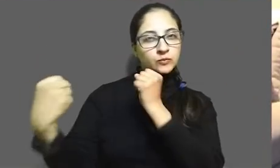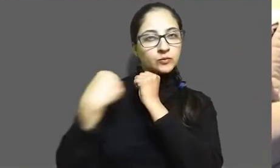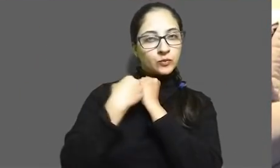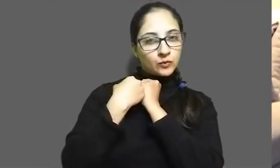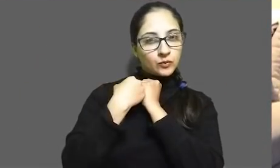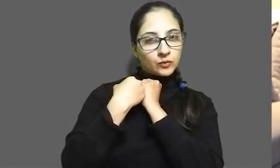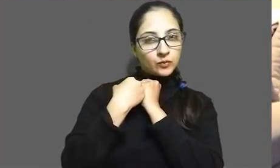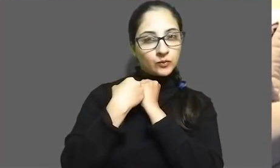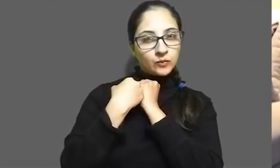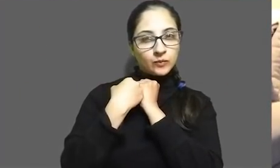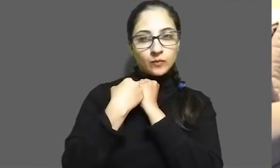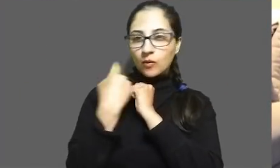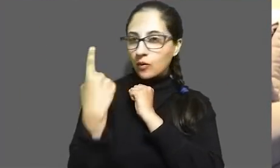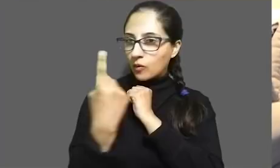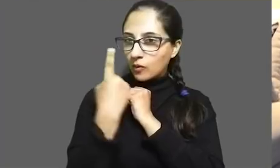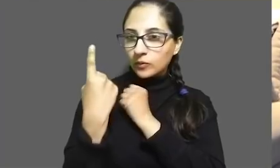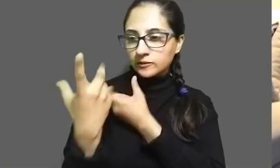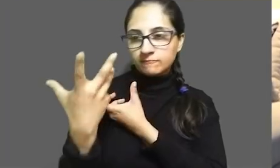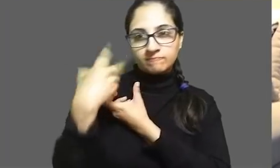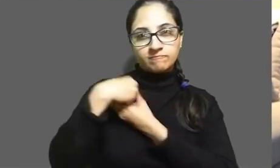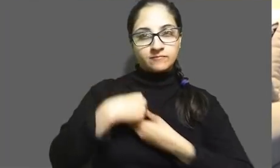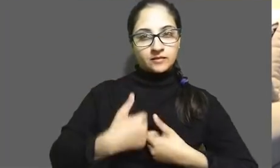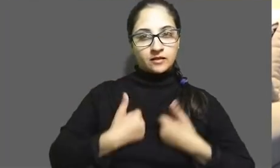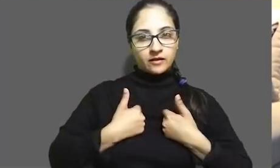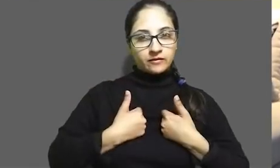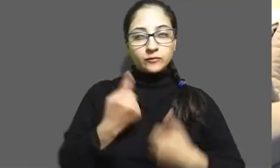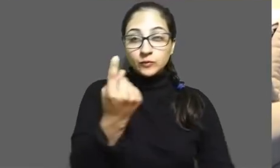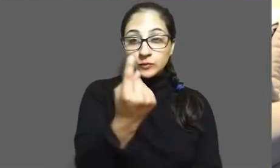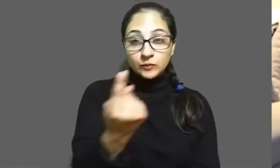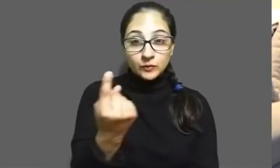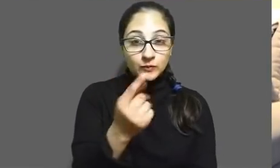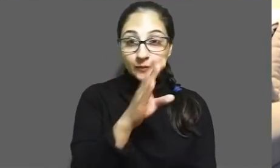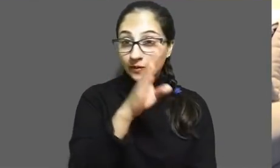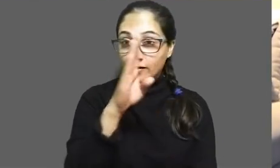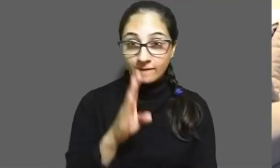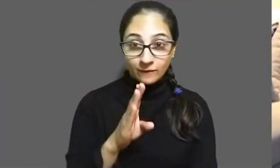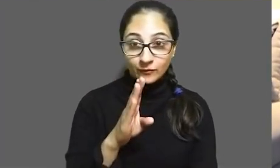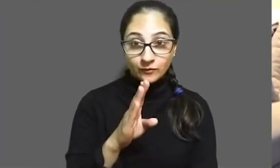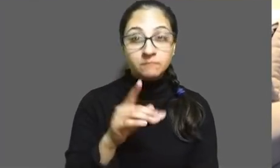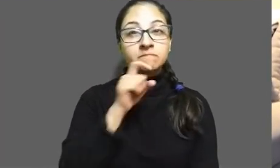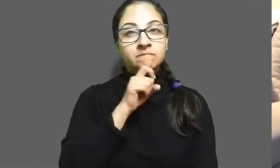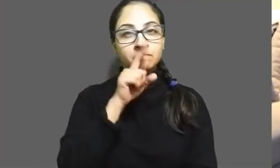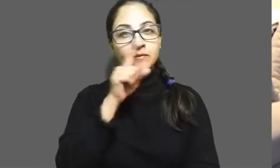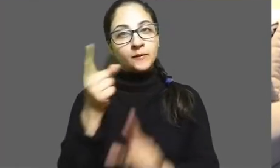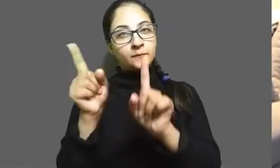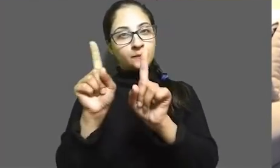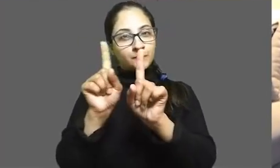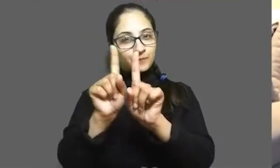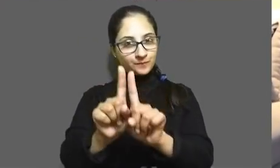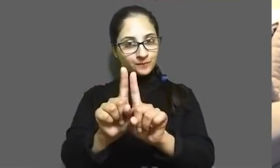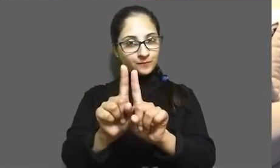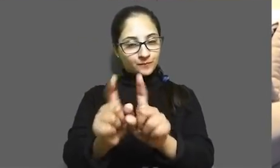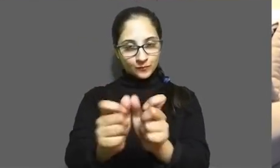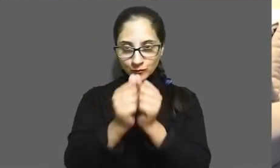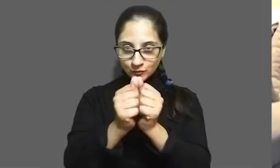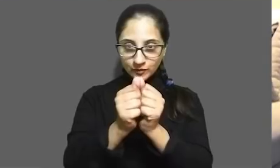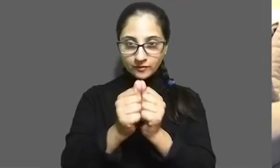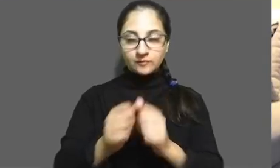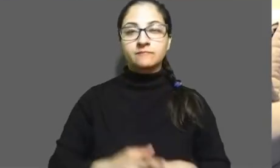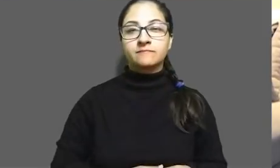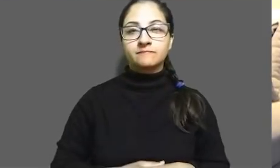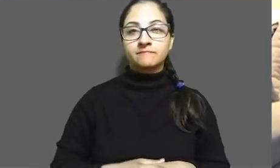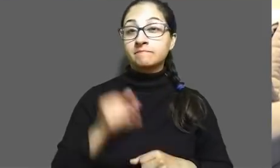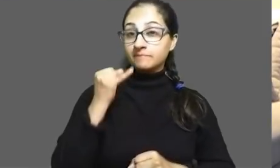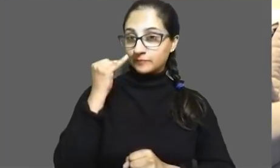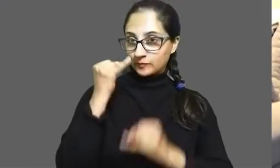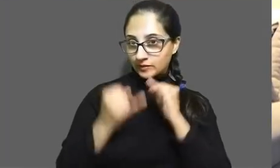an integral part of our lives. Let me conclude with Maulana Hazar Imam's heartwarming message